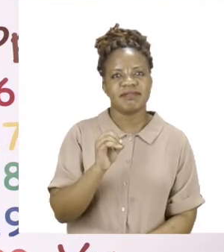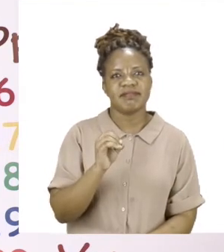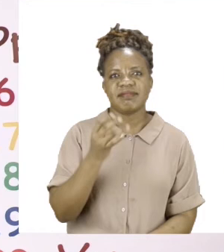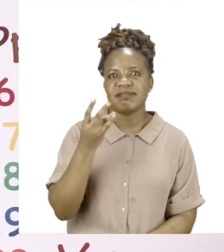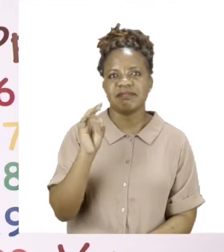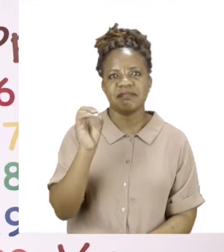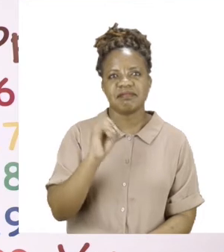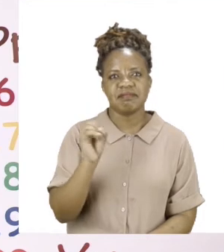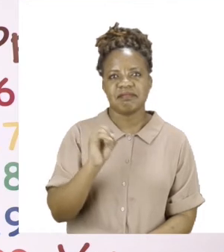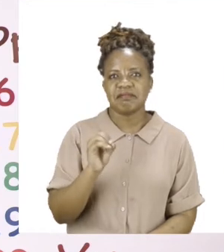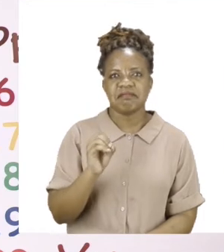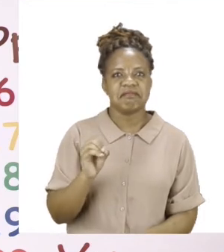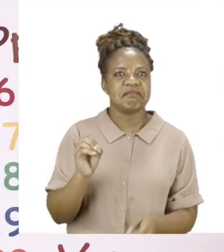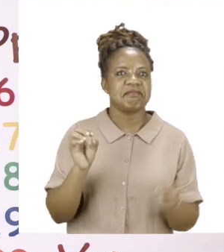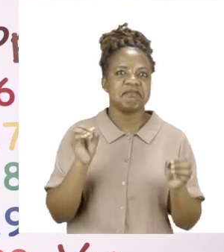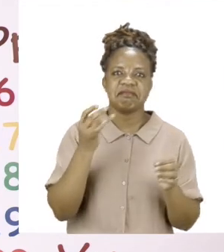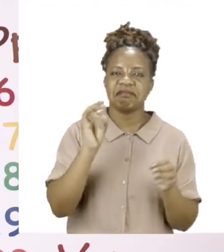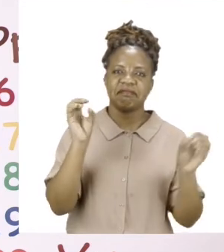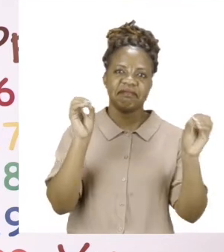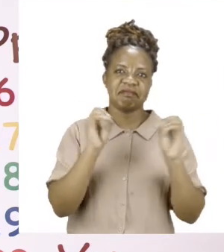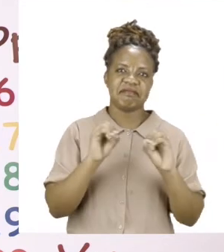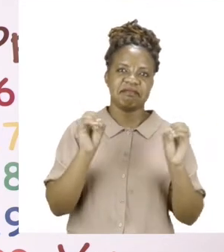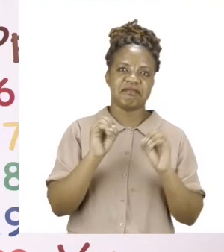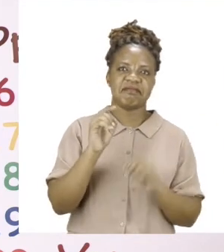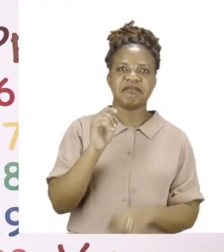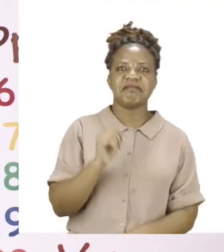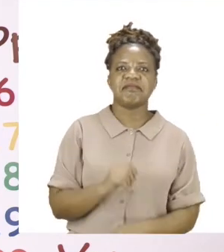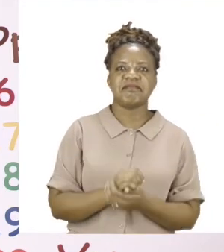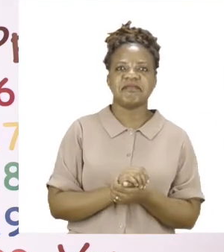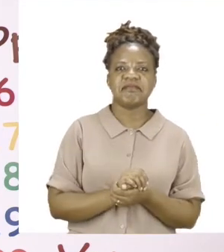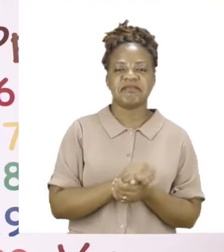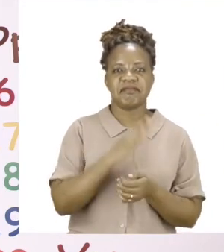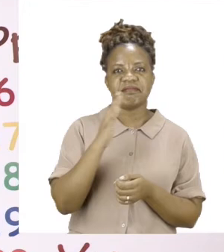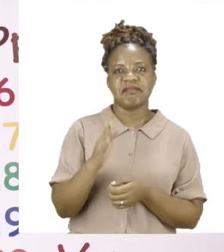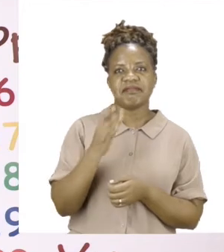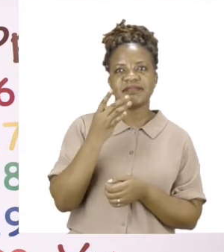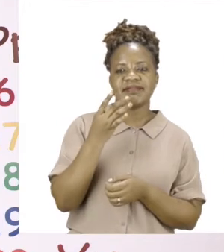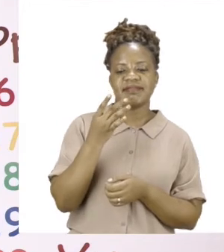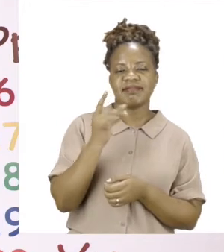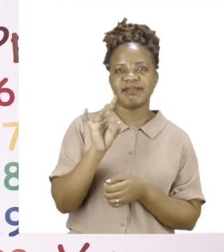no, there is no 7 there. How about the next number, 8?